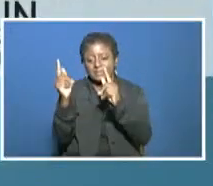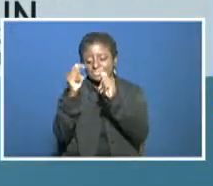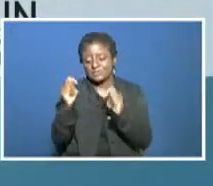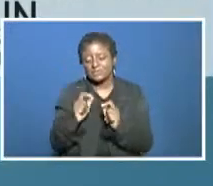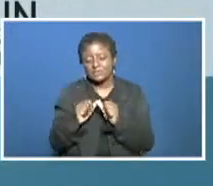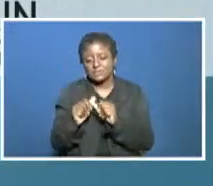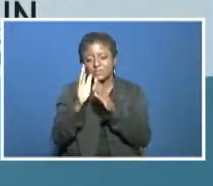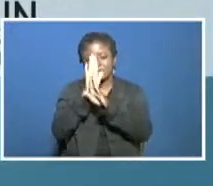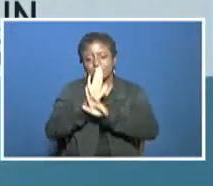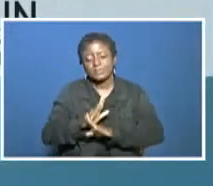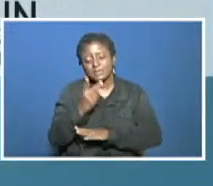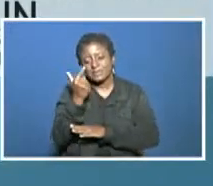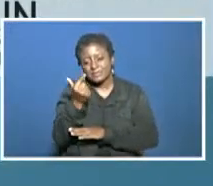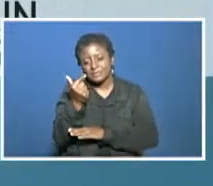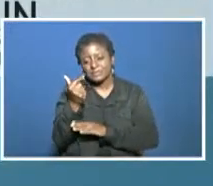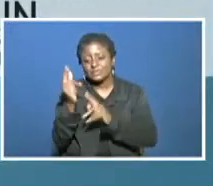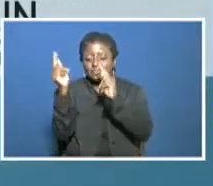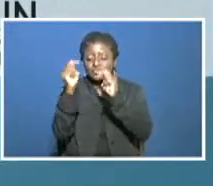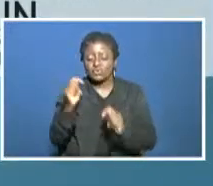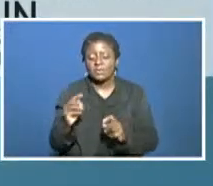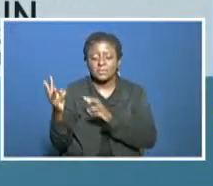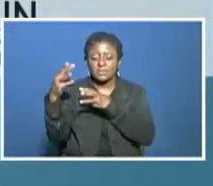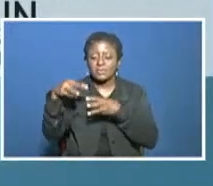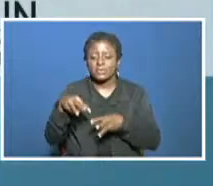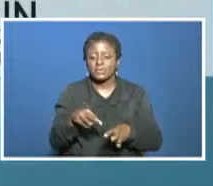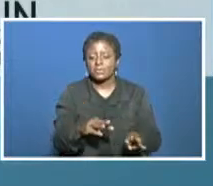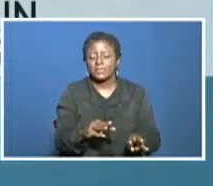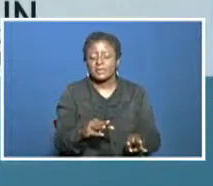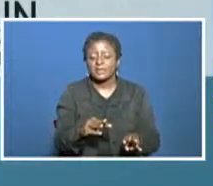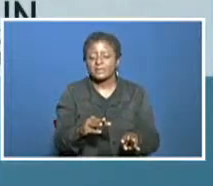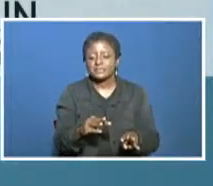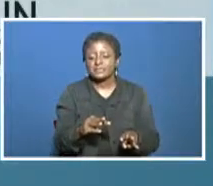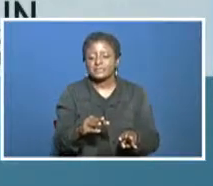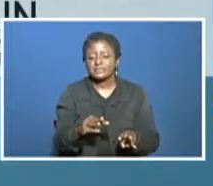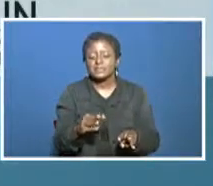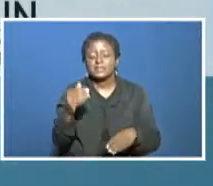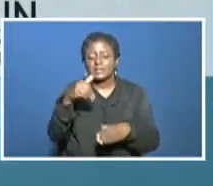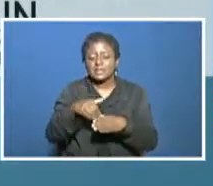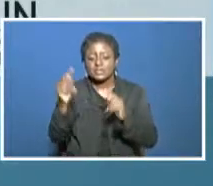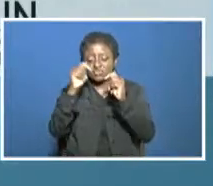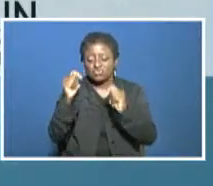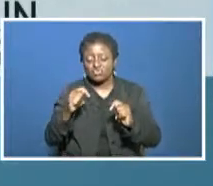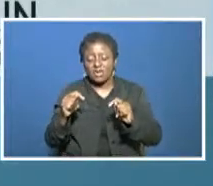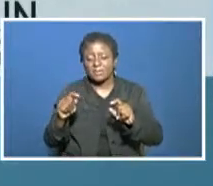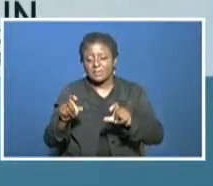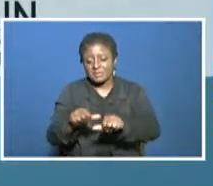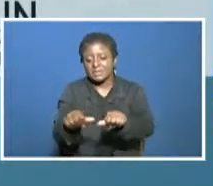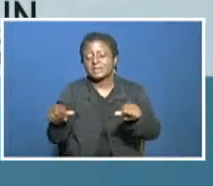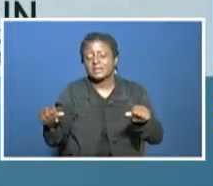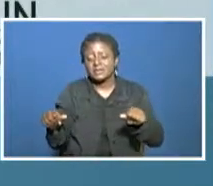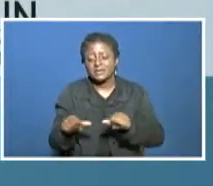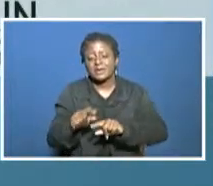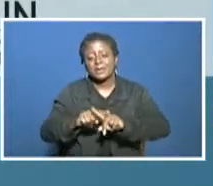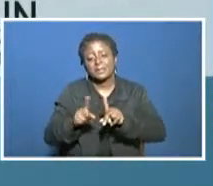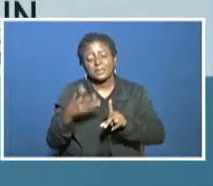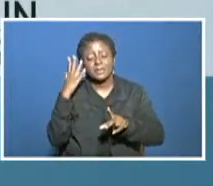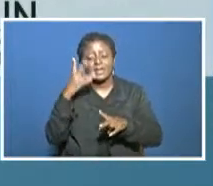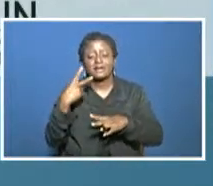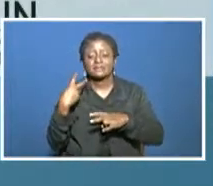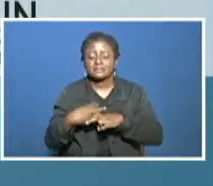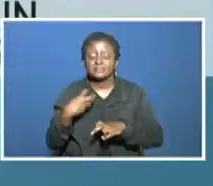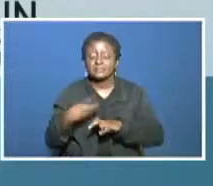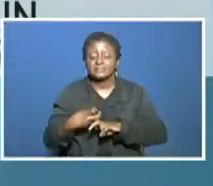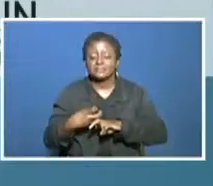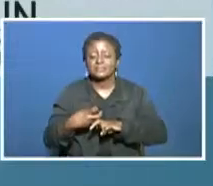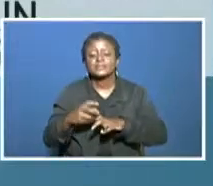this evening. There are a couple of tropical waves traversing the tropical belt, but they will have some difficulty developing as a result of strong upper-level wind